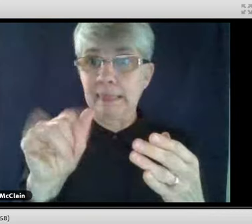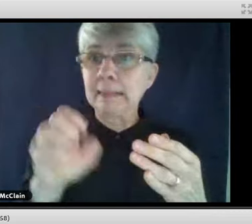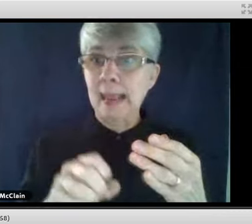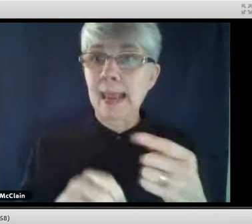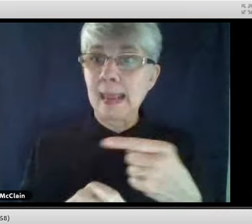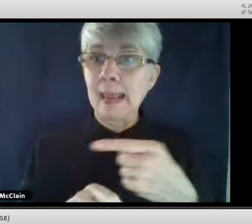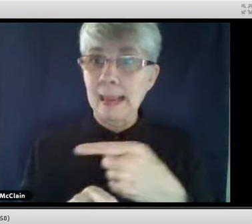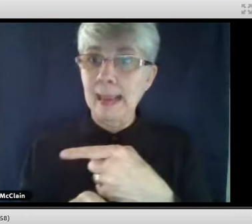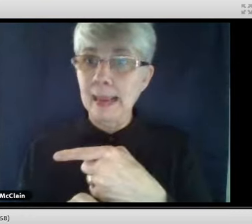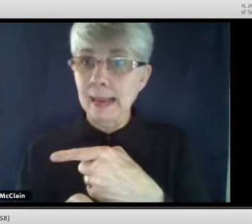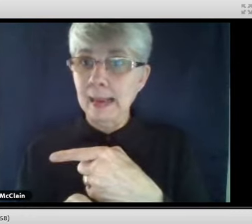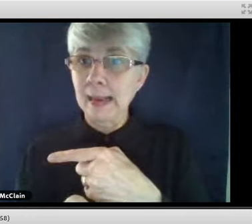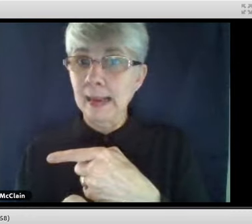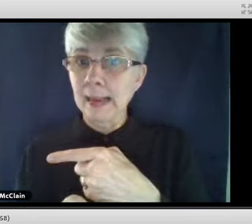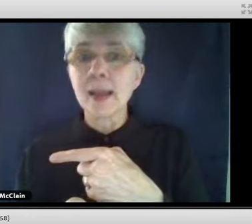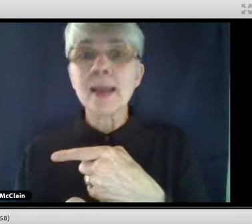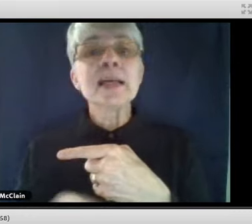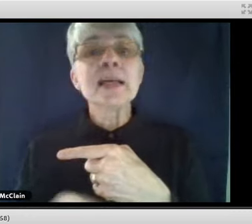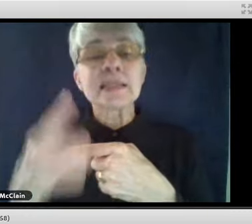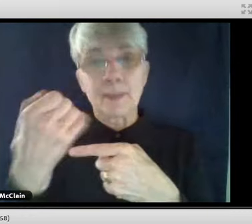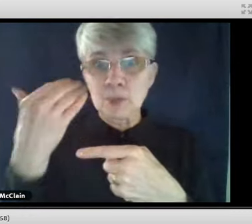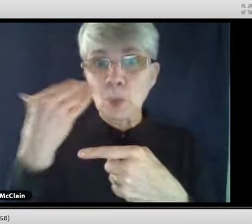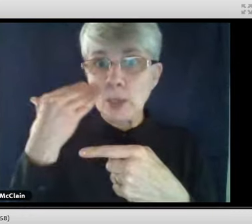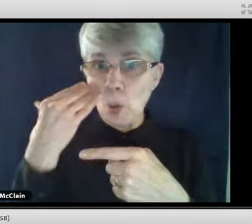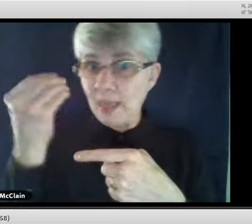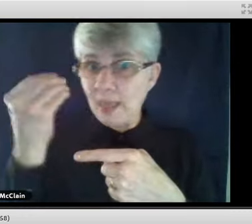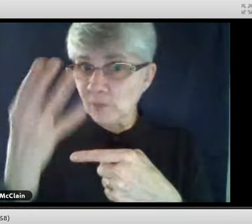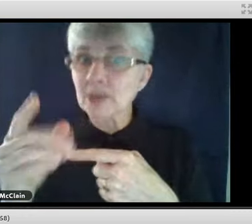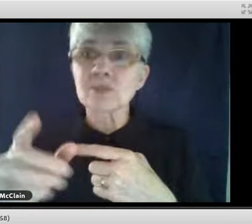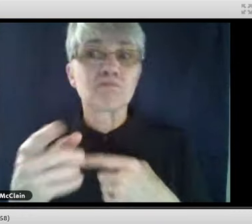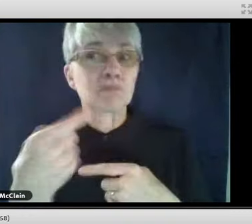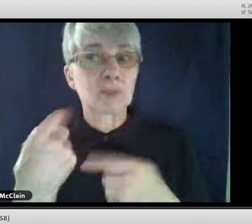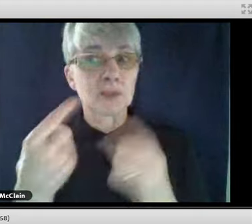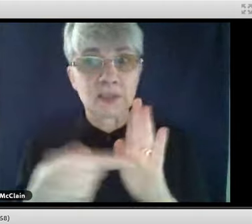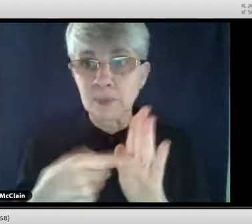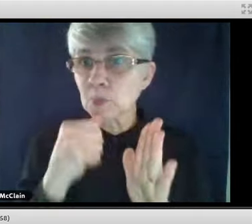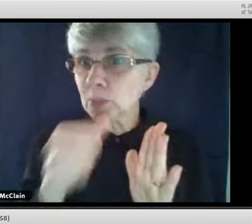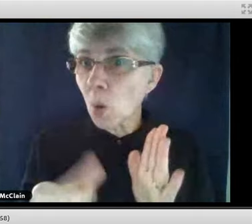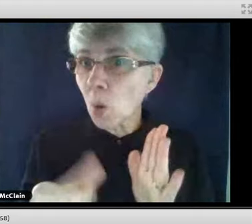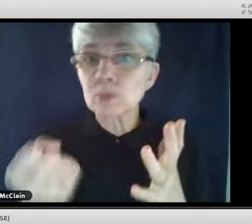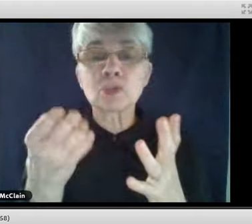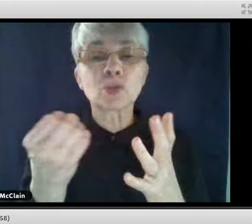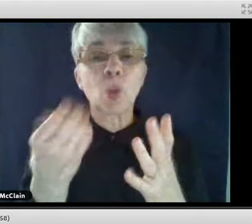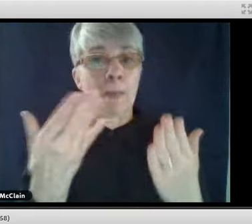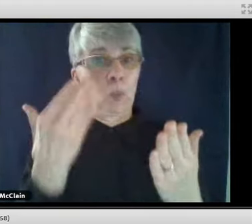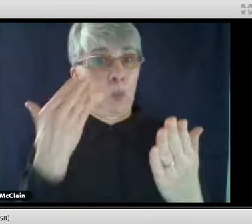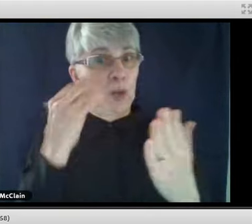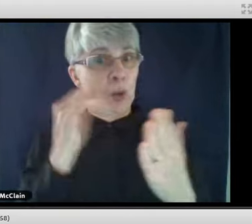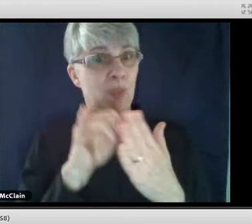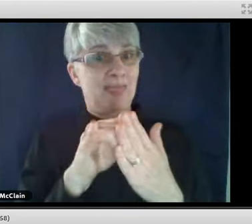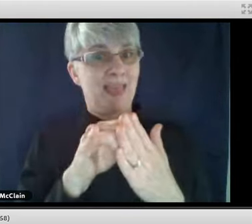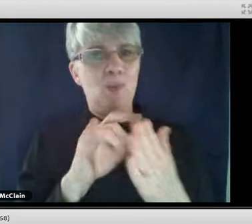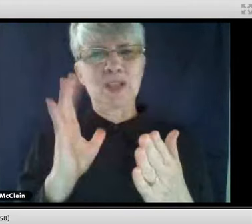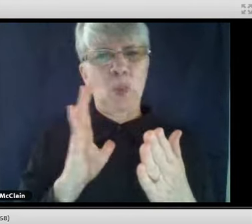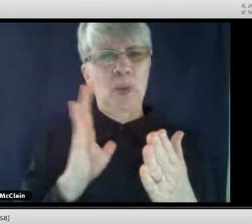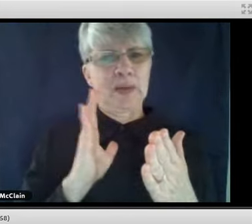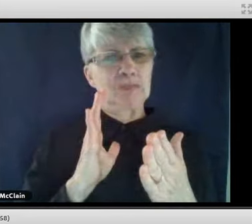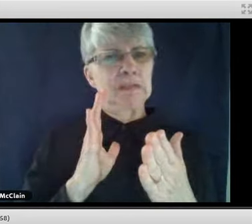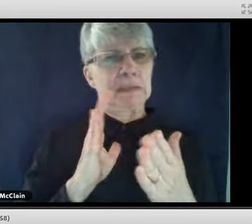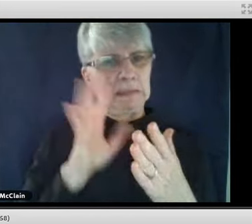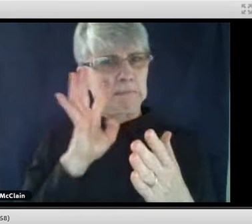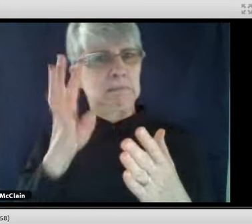was created. Sometimes we know that information, sometimes we don't. Yeah. But let's just say, we know that this was originally conceived